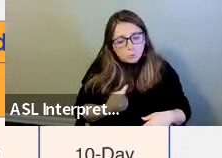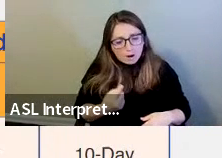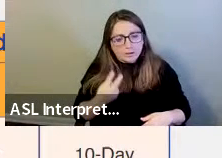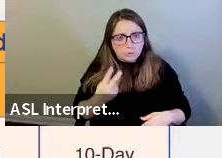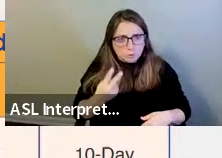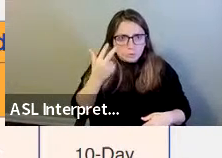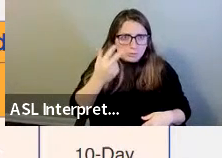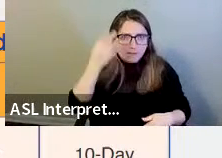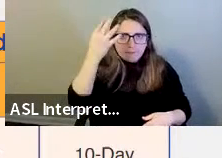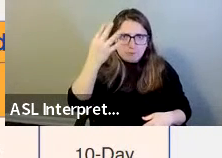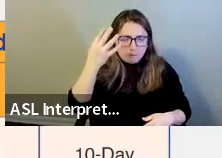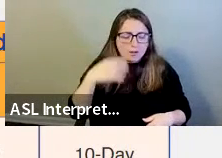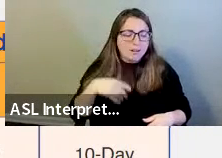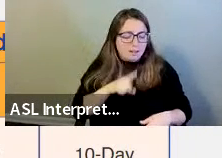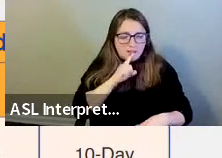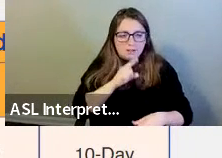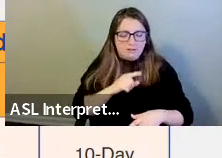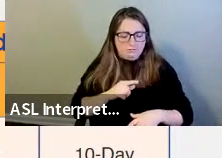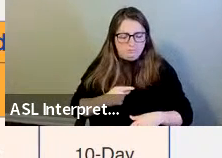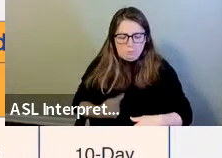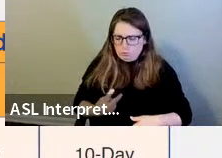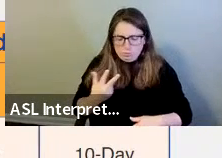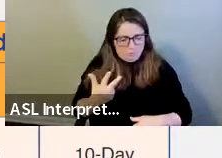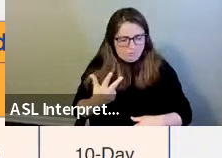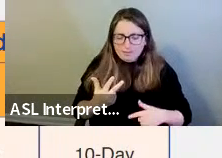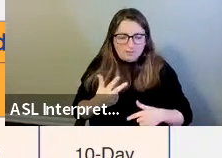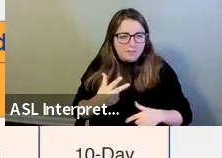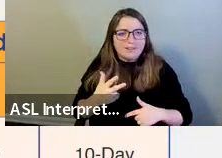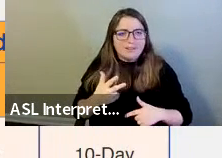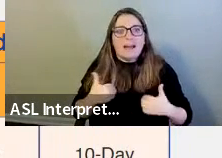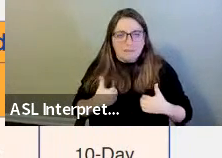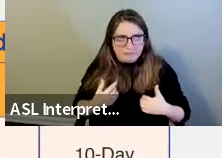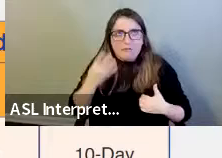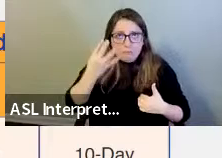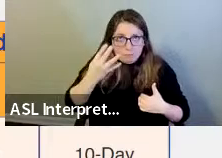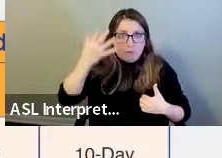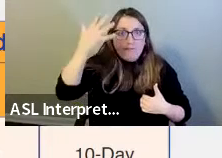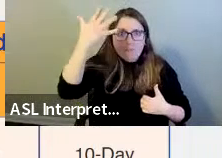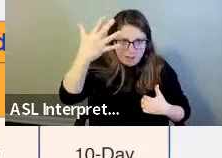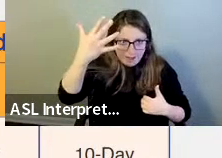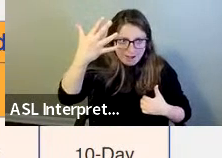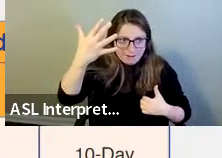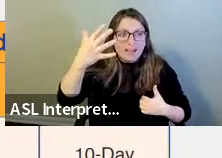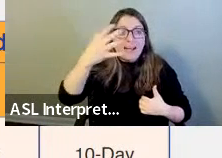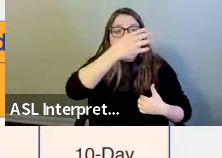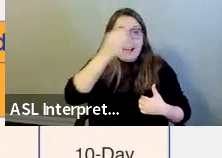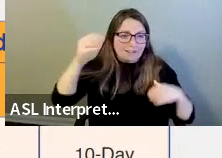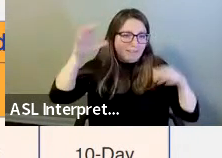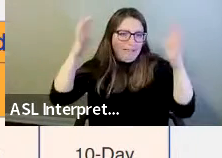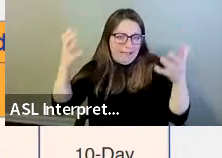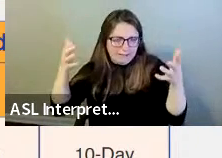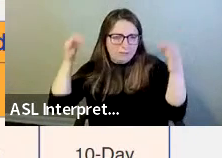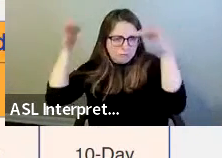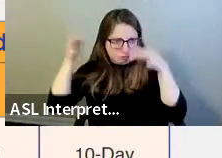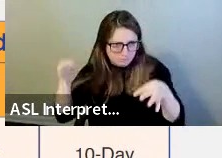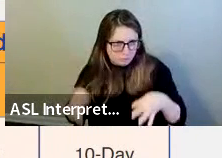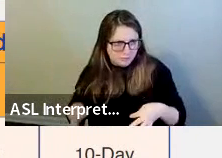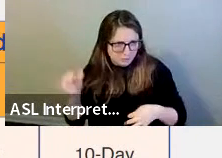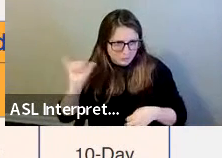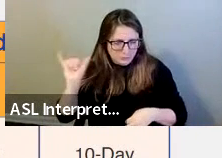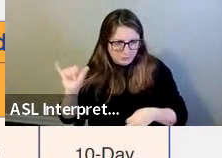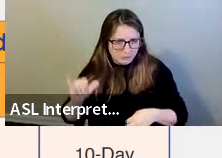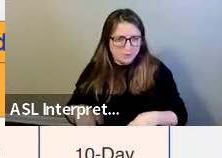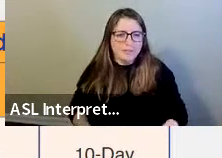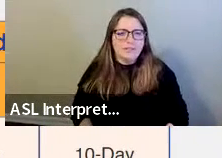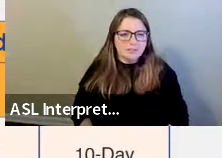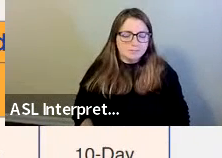5. We have class descriptions of those levels to be able to provide context We have, as well